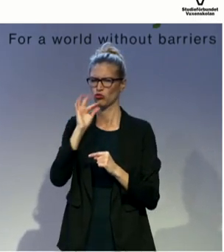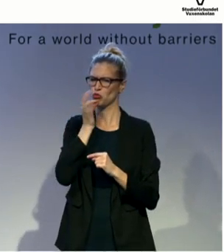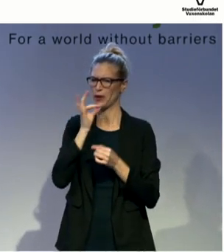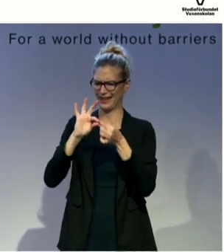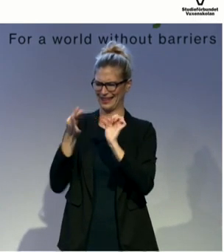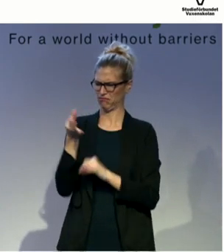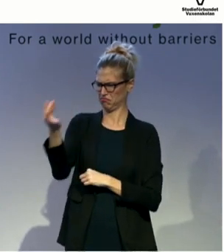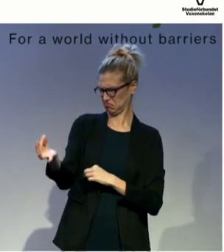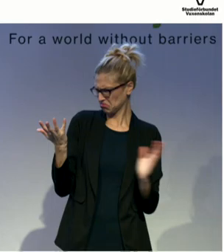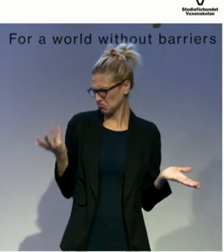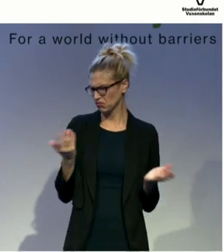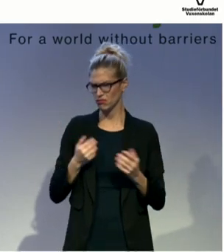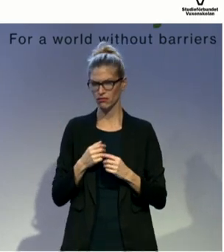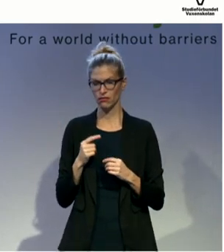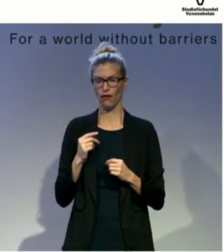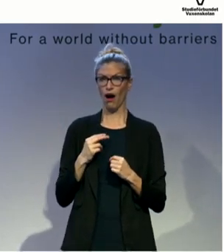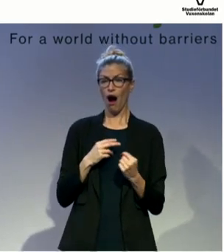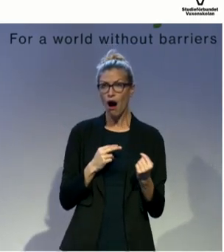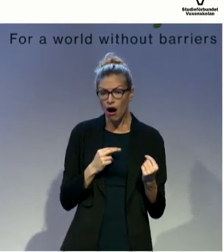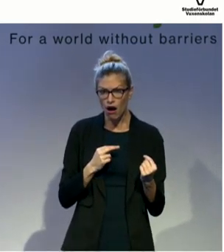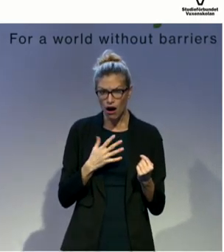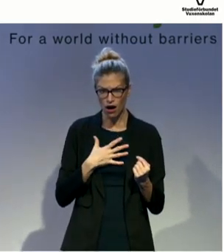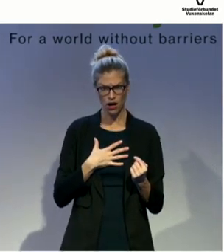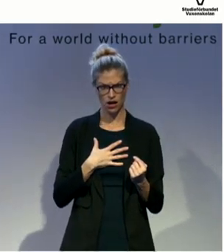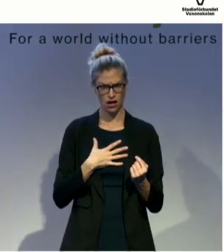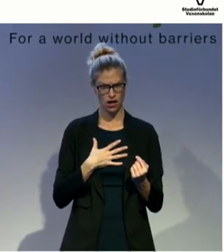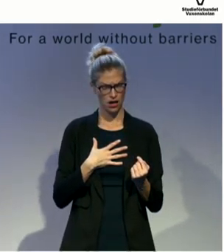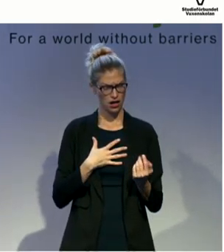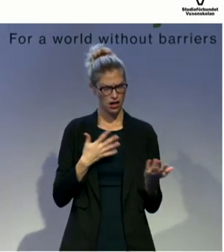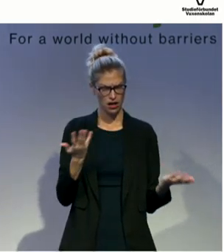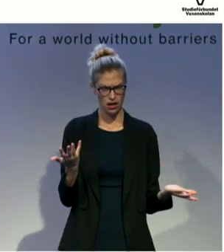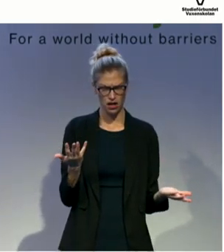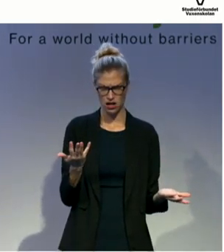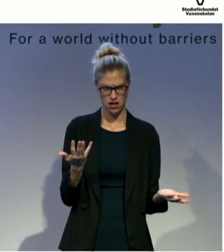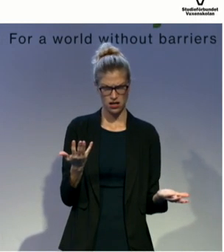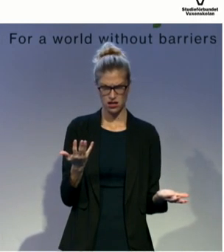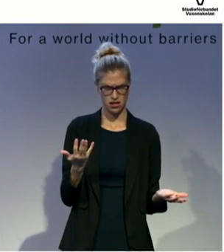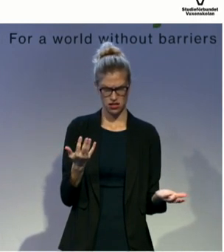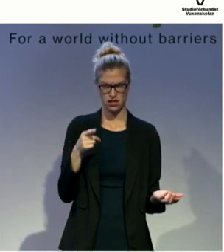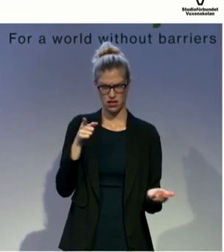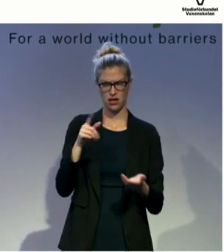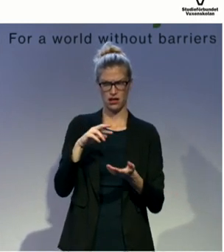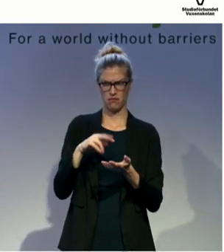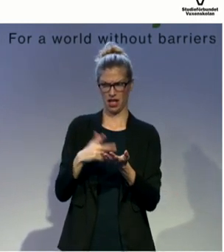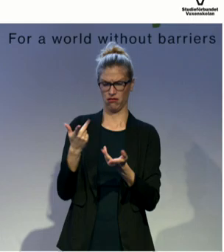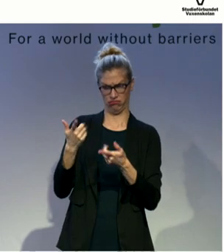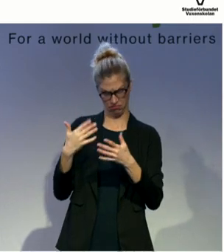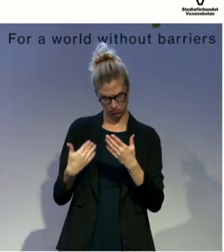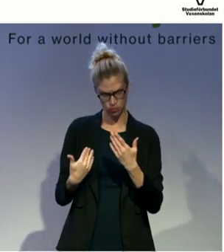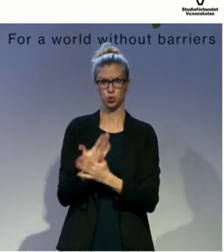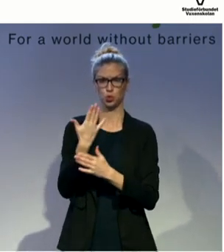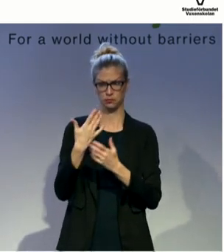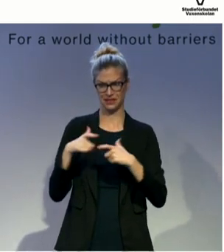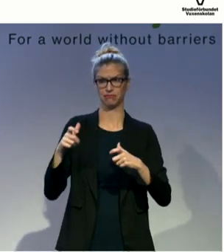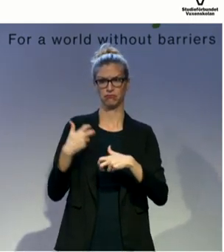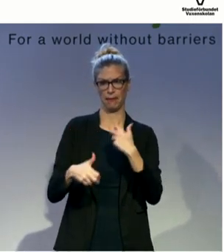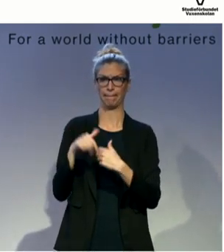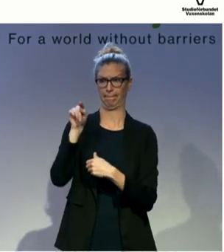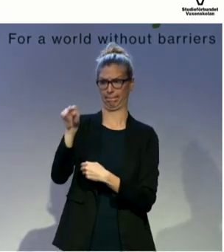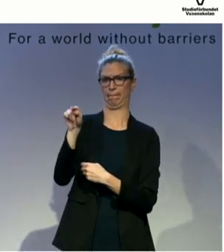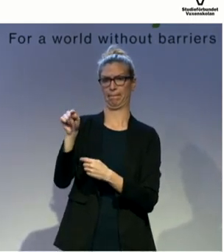We took that as ground for a new problem. The problem that there is always almost no easy reading